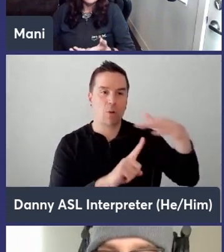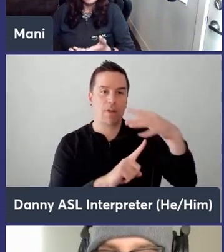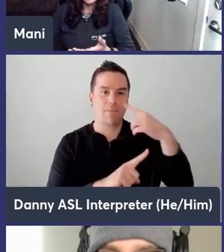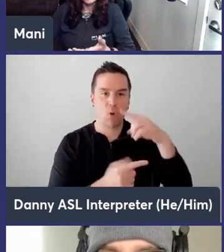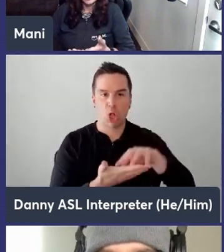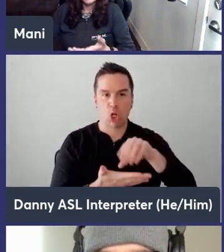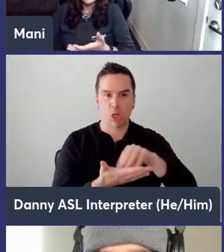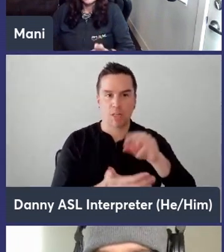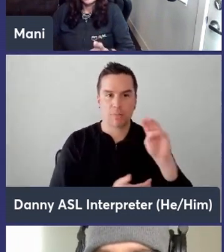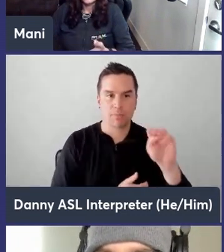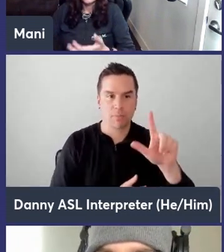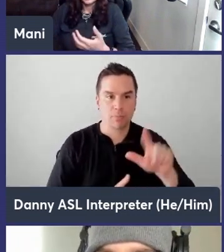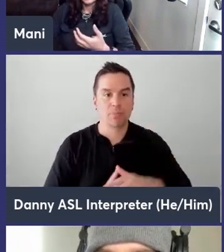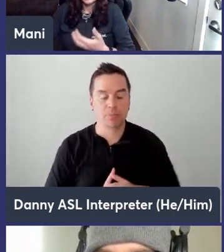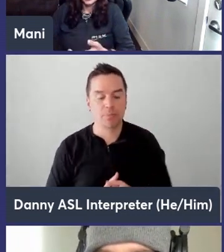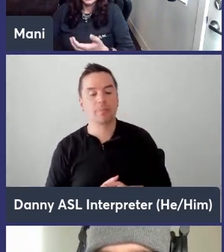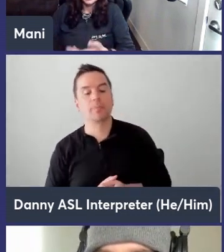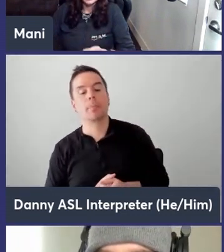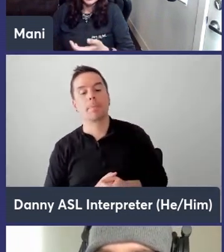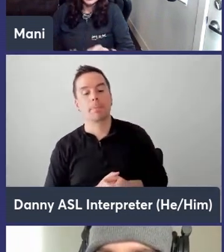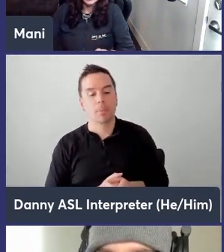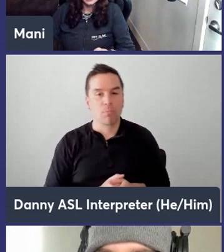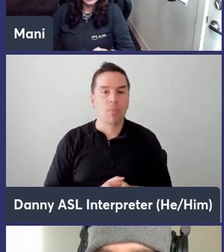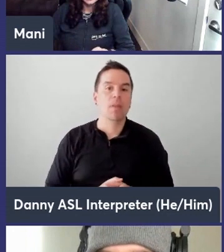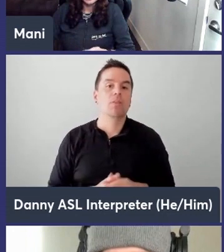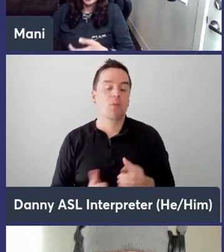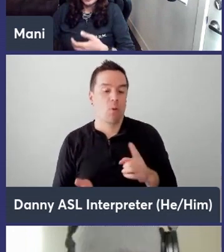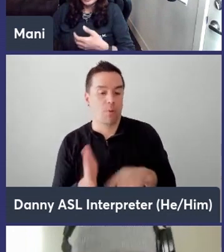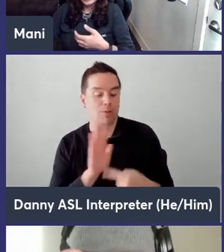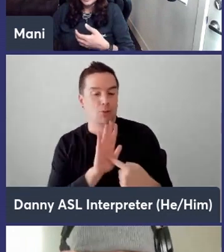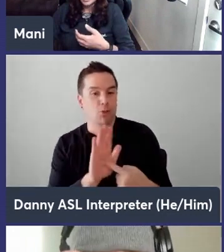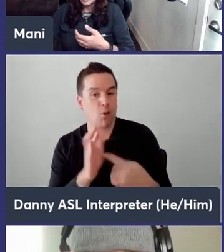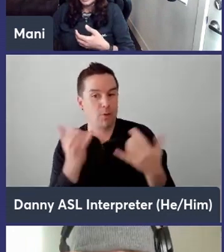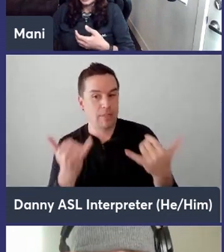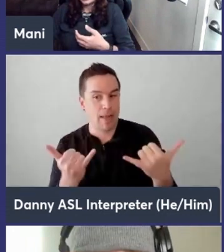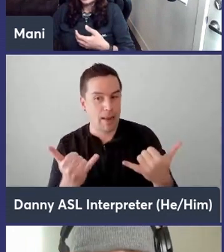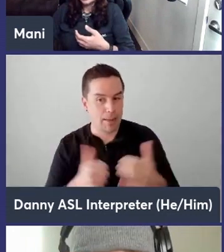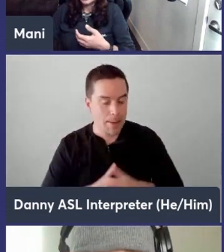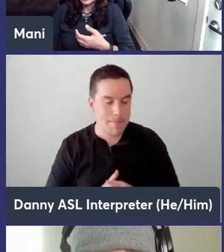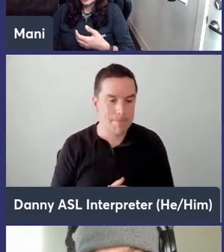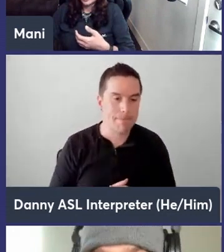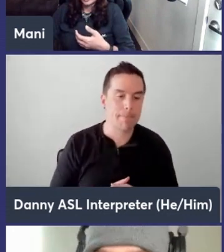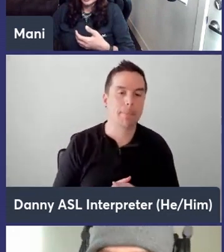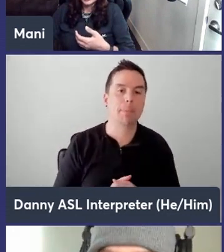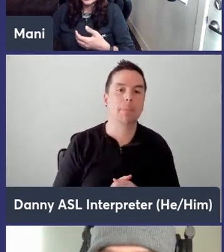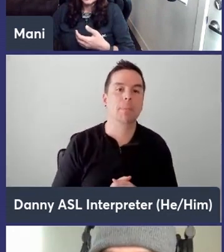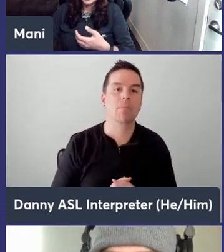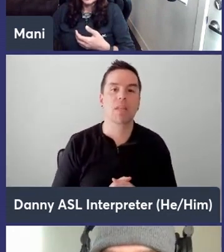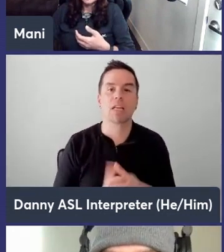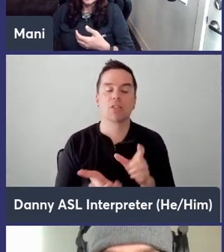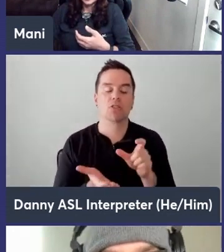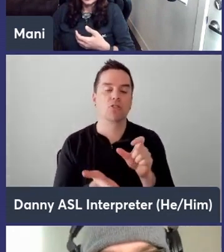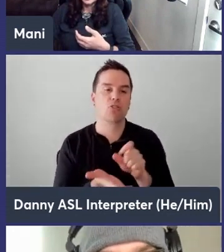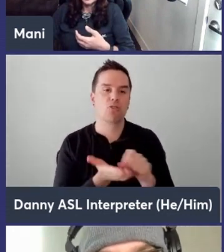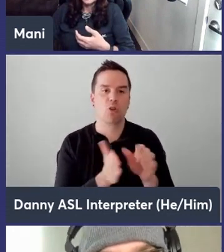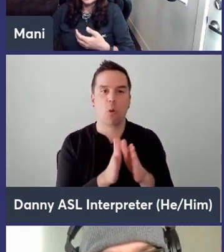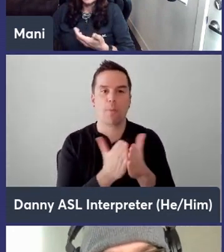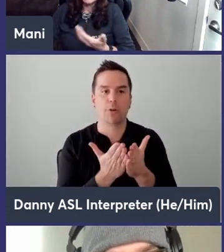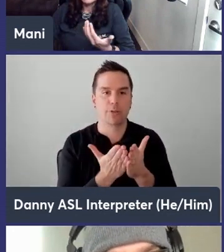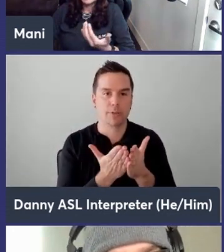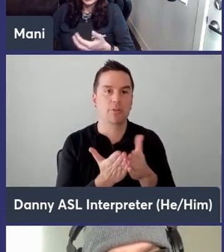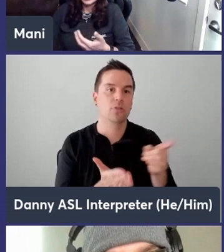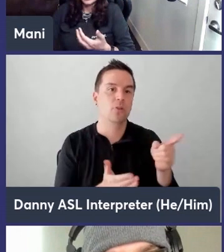what I will show today is basically the notebook. So you can go file,